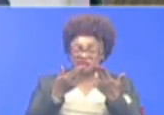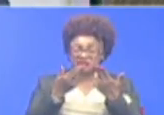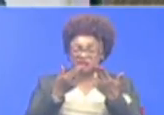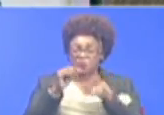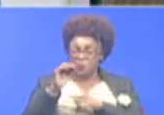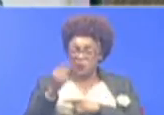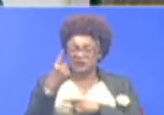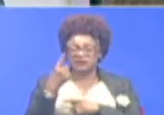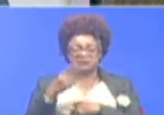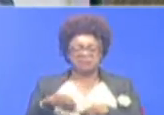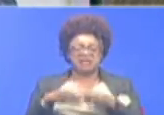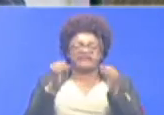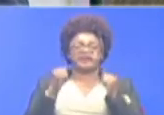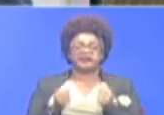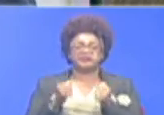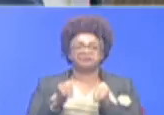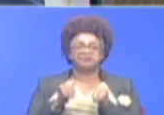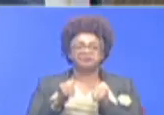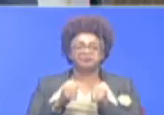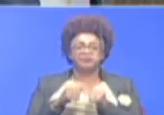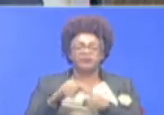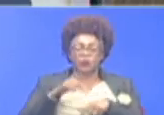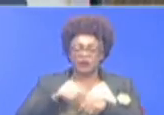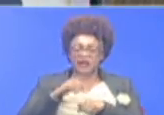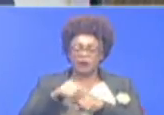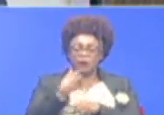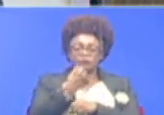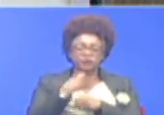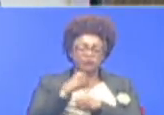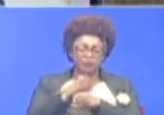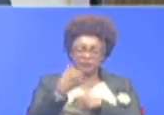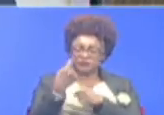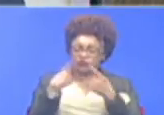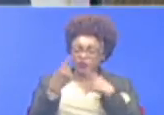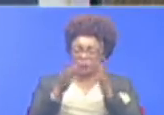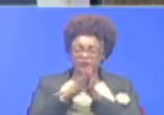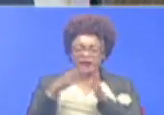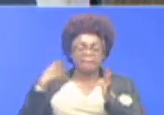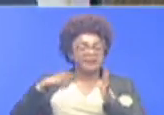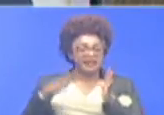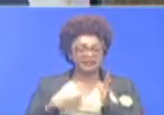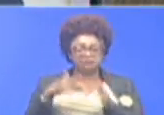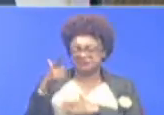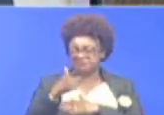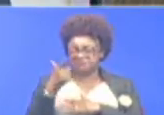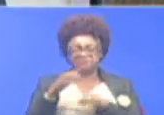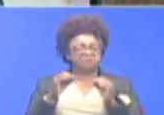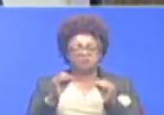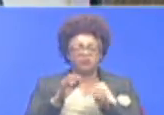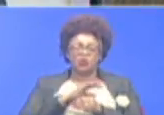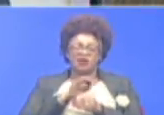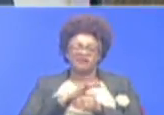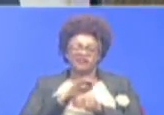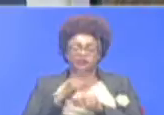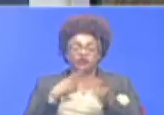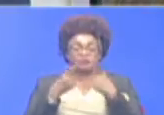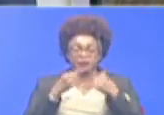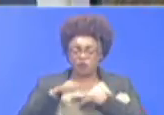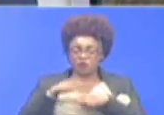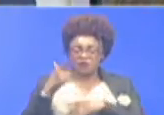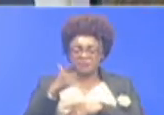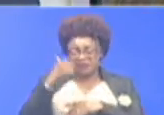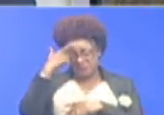to the millers, I didn't cover them in the story, but I was making several phone calls. I met some of them, and they were afraid to speak on camera because